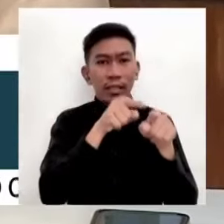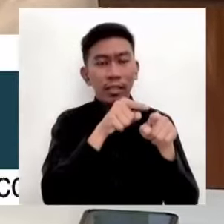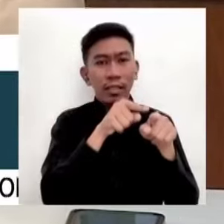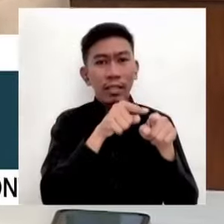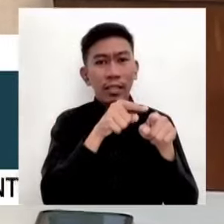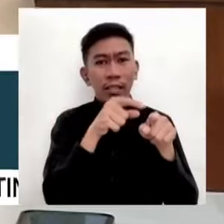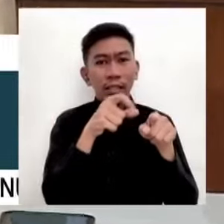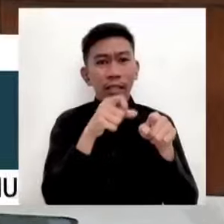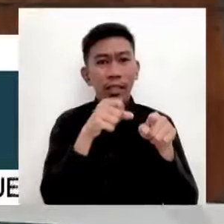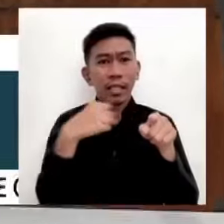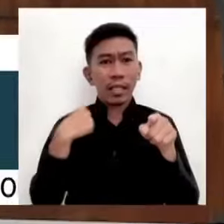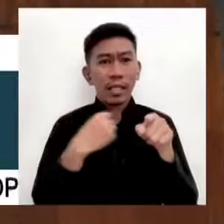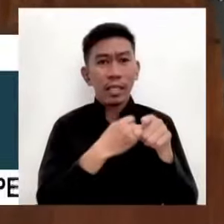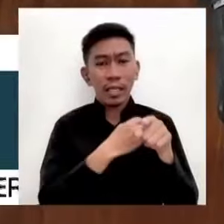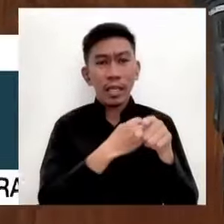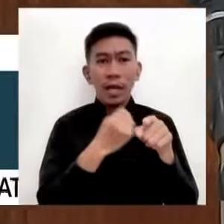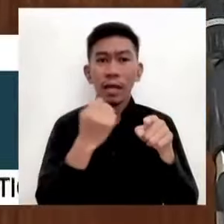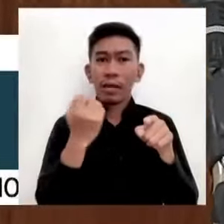just